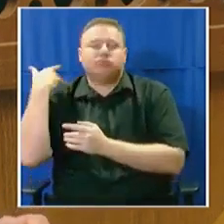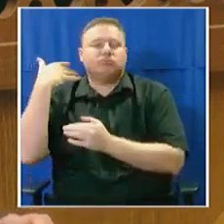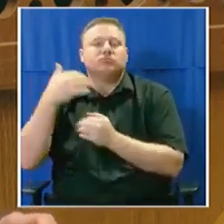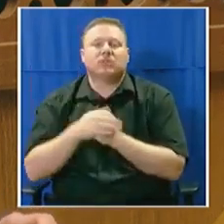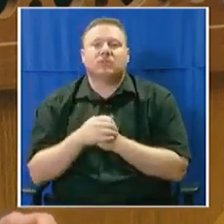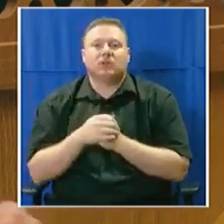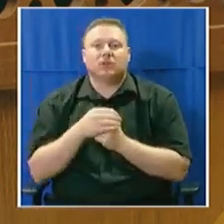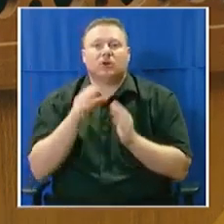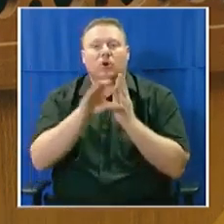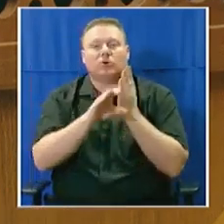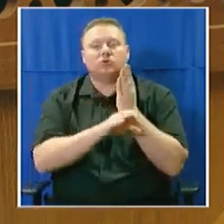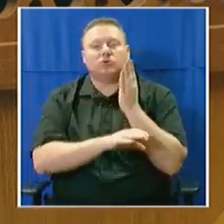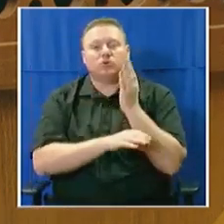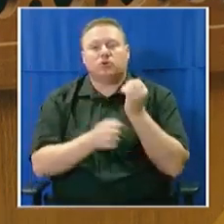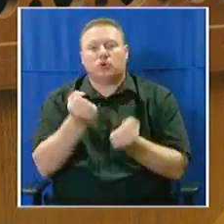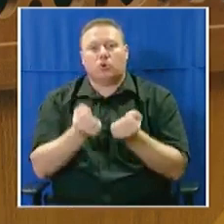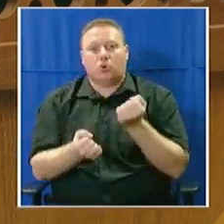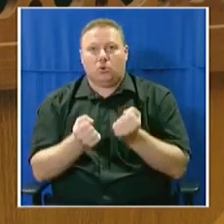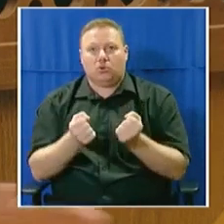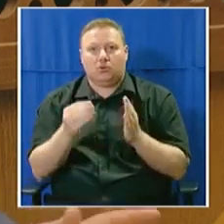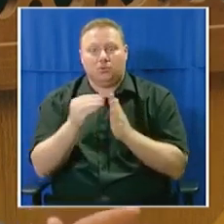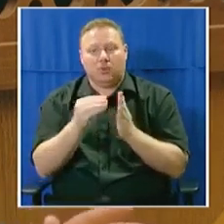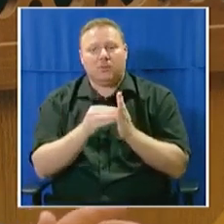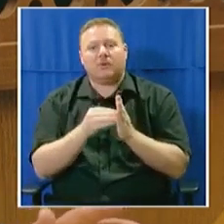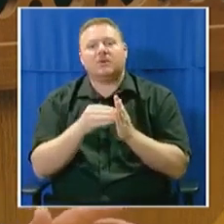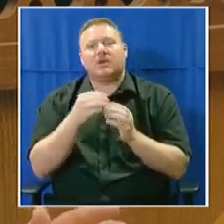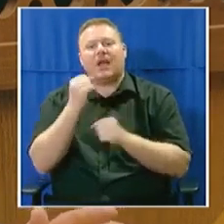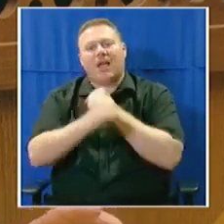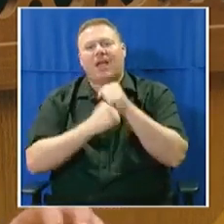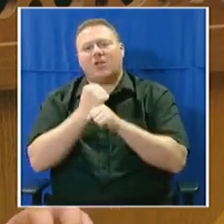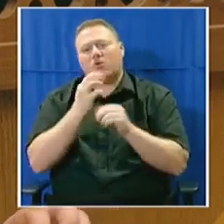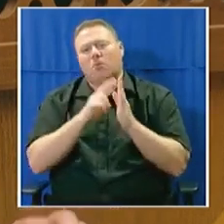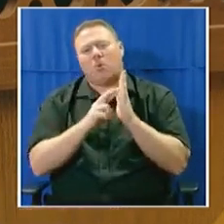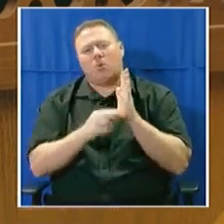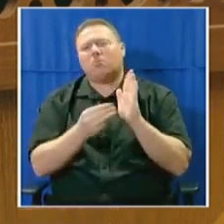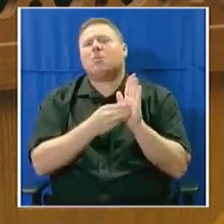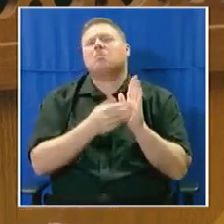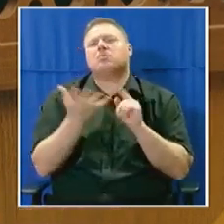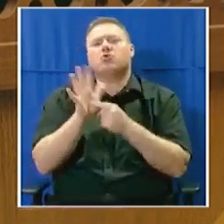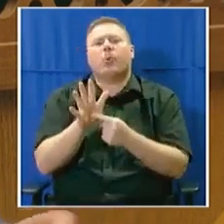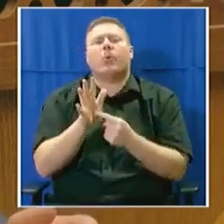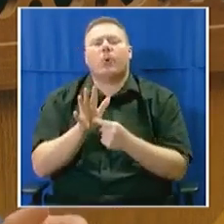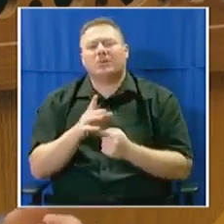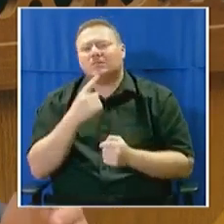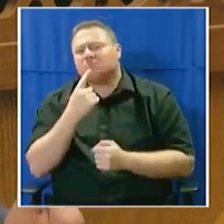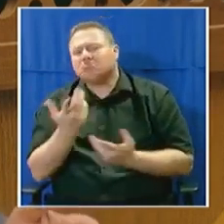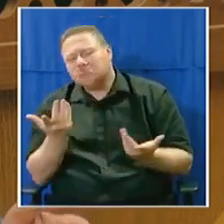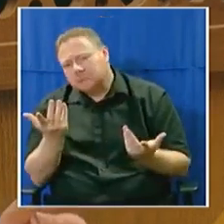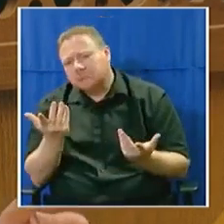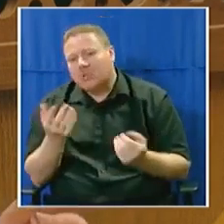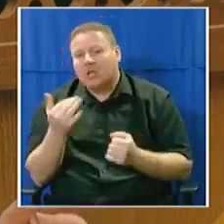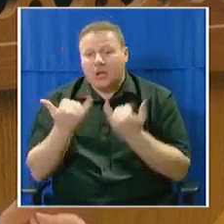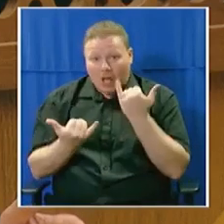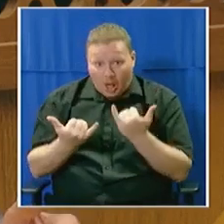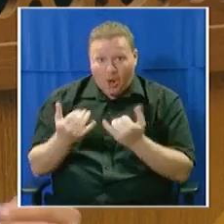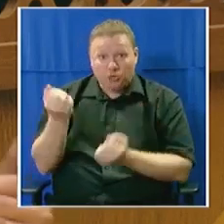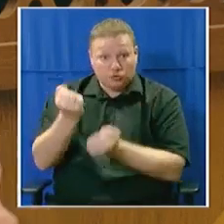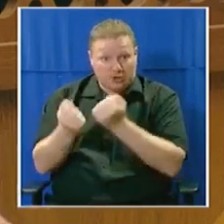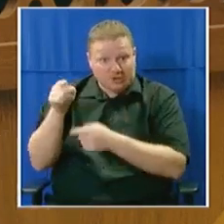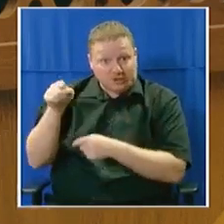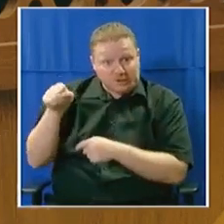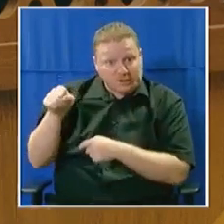CJ tabled the Judiciary's annual report, I raised the question as to what mechanism should be used to hold the Judiciary accountable